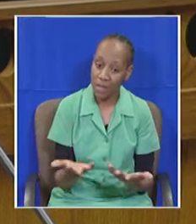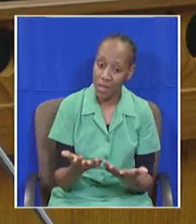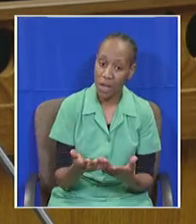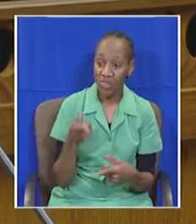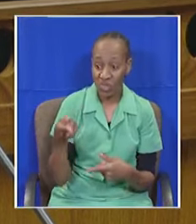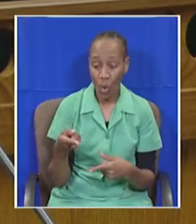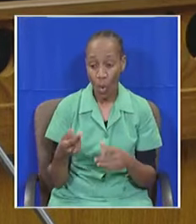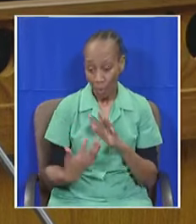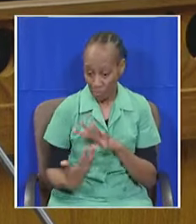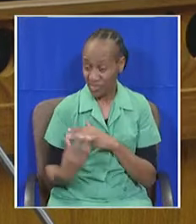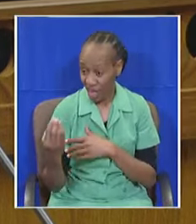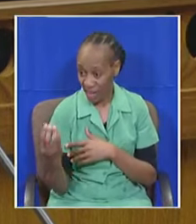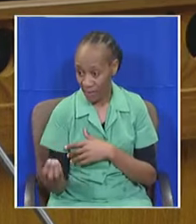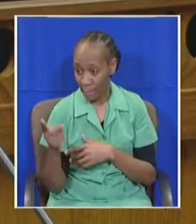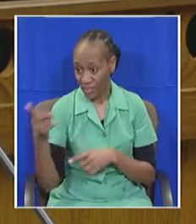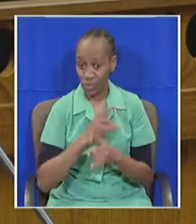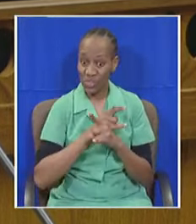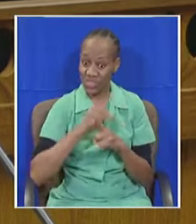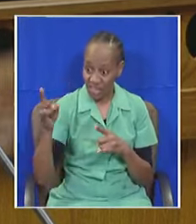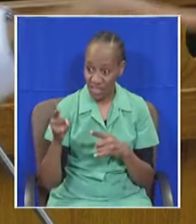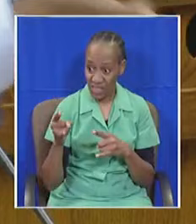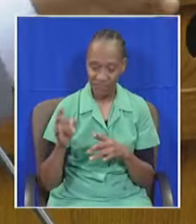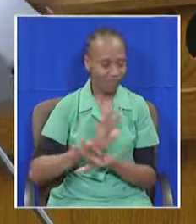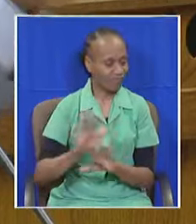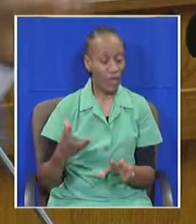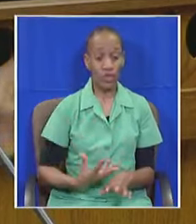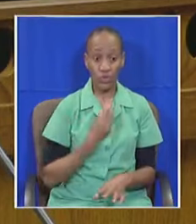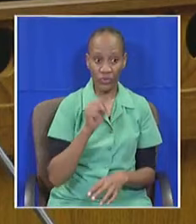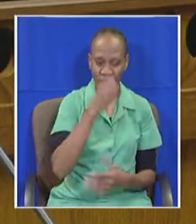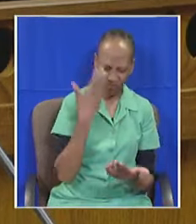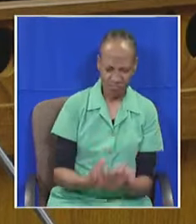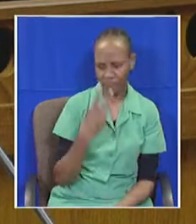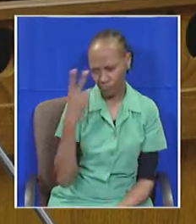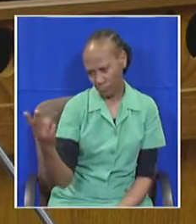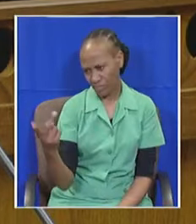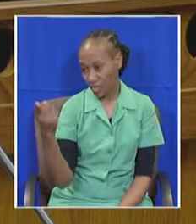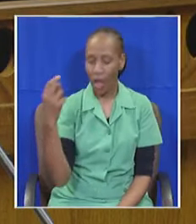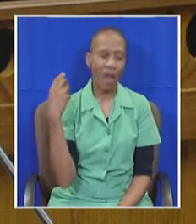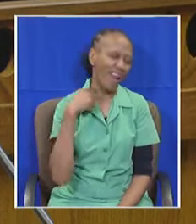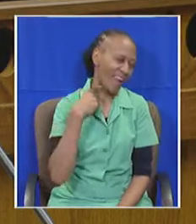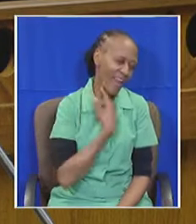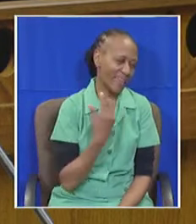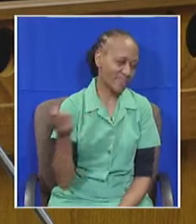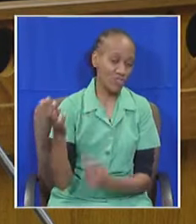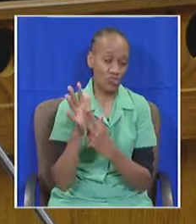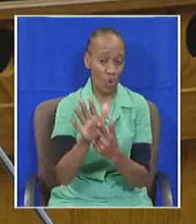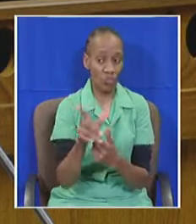not succeed in pulling it in the eyes of young people, because they can see the lies that you are trying to